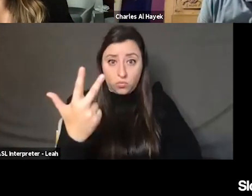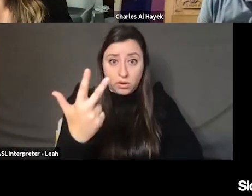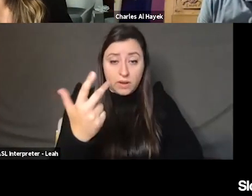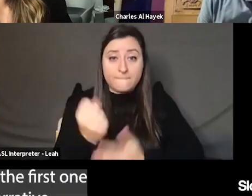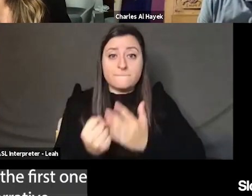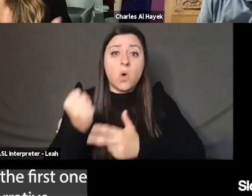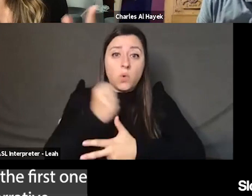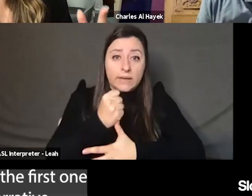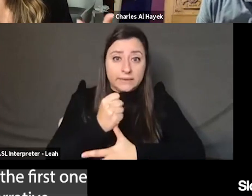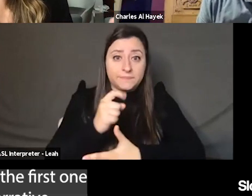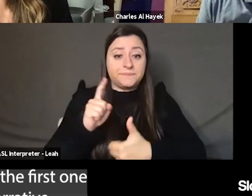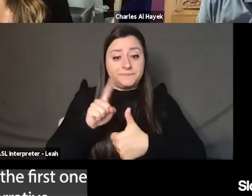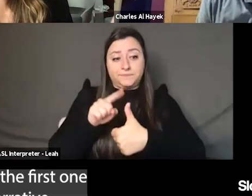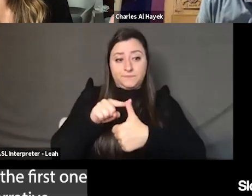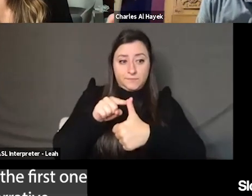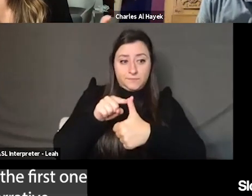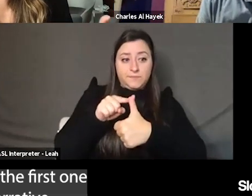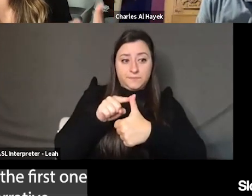fields.